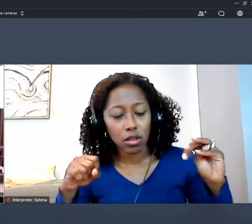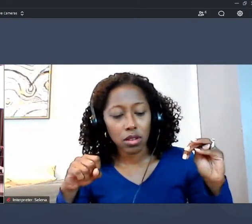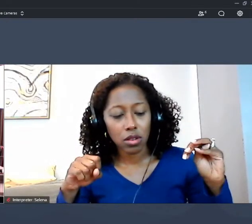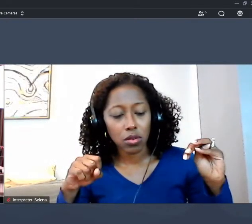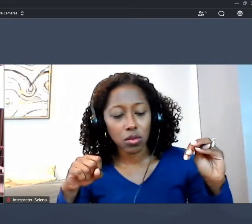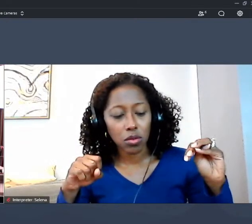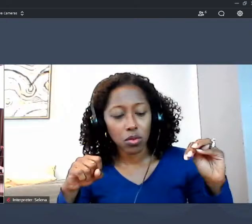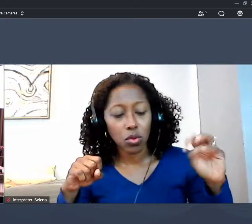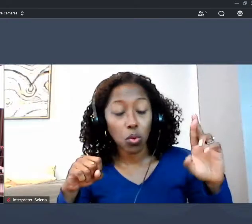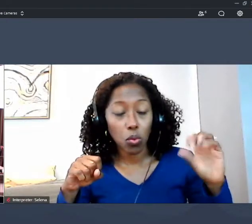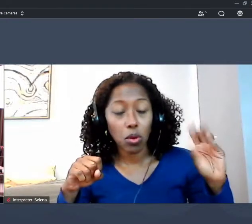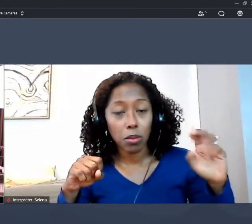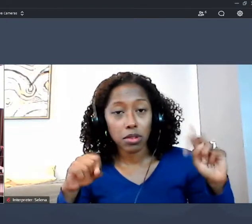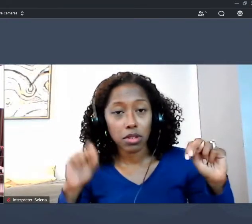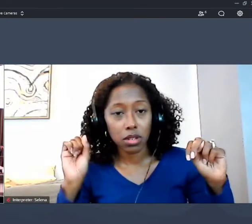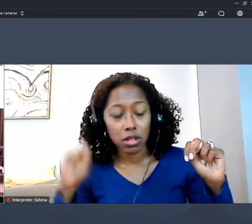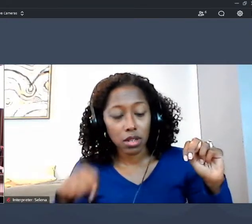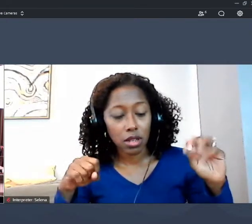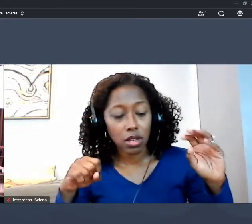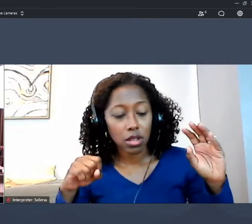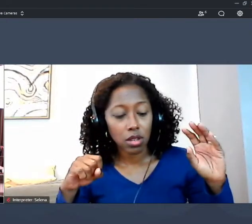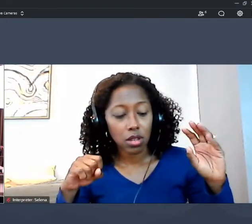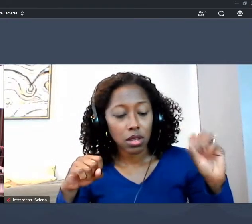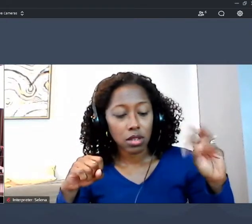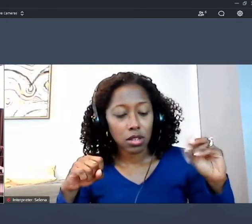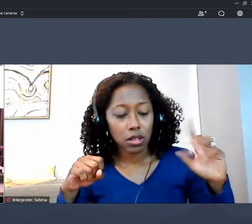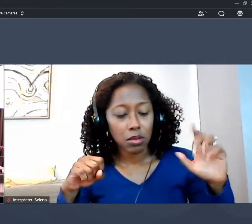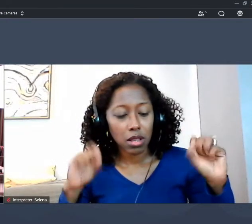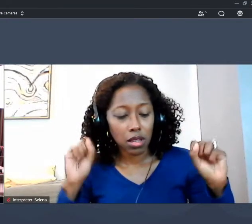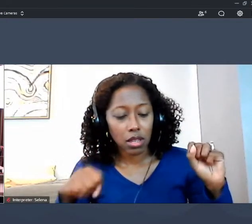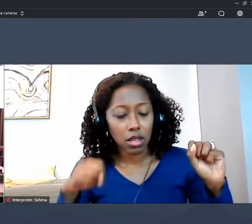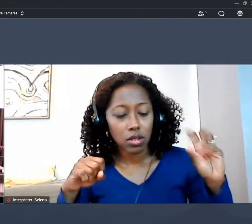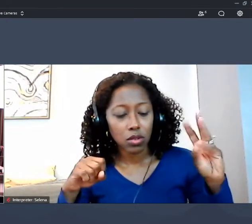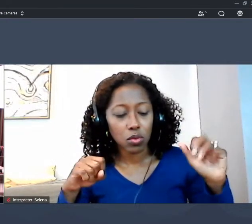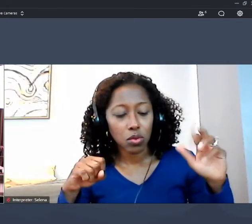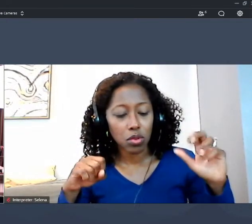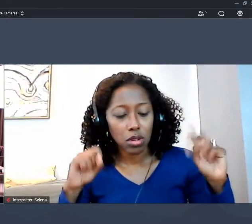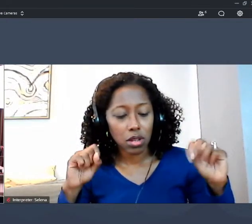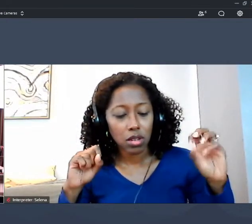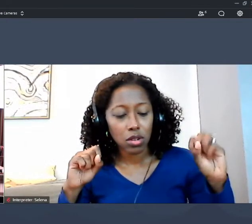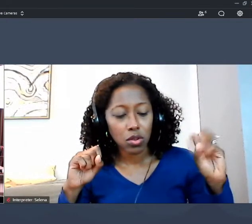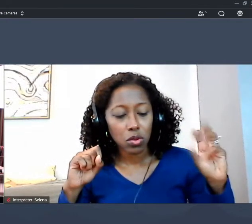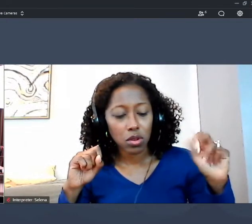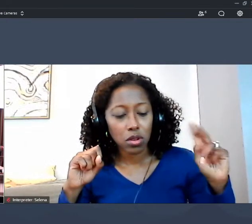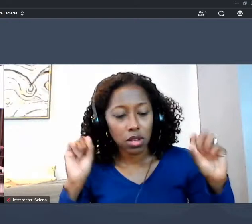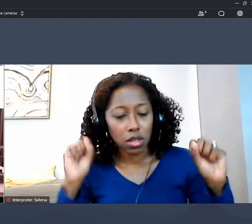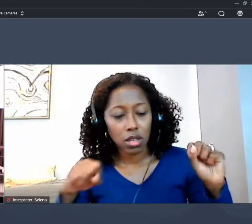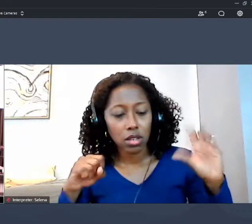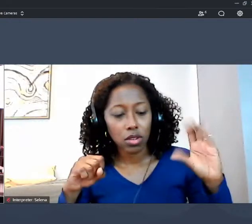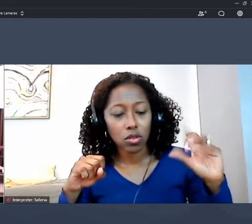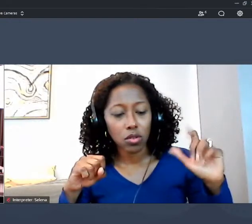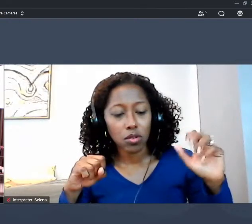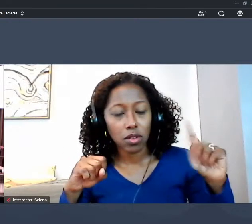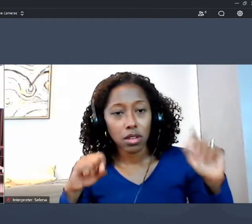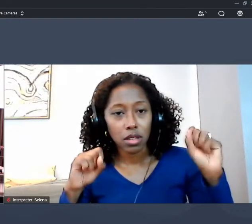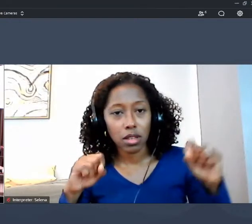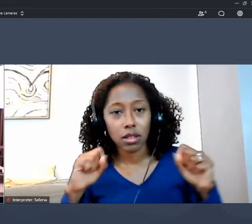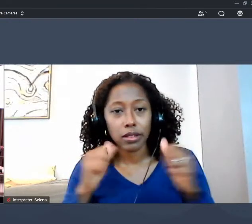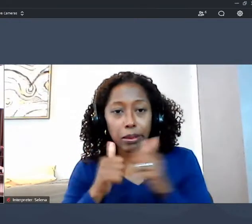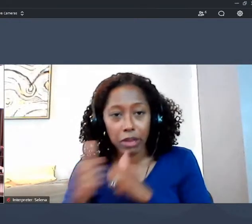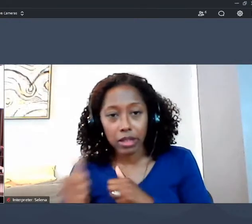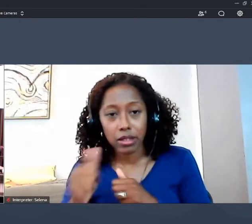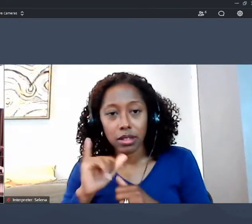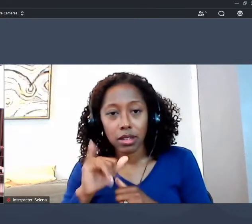yes. Smiley, yes. Swearingen, yes. Warren, yes. Chairman Colette, yes. Thank you. That item passes. Call item